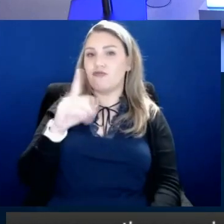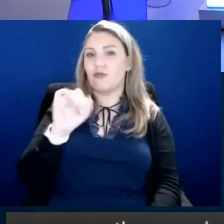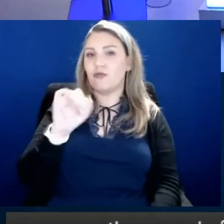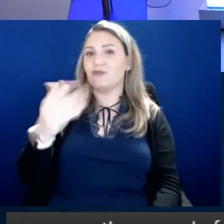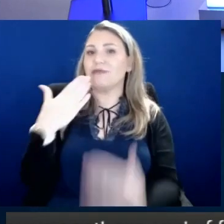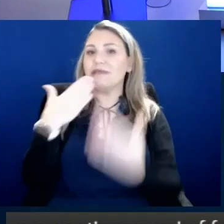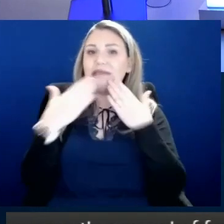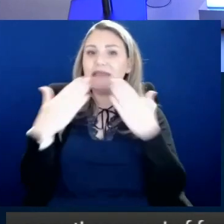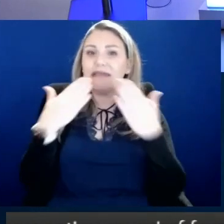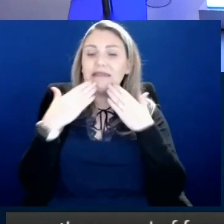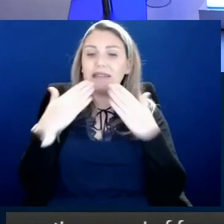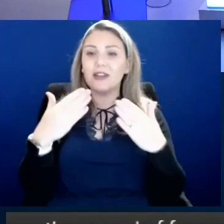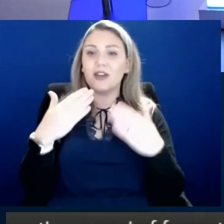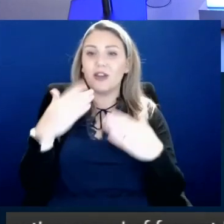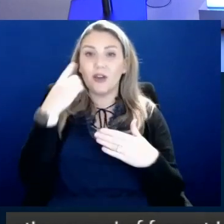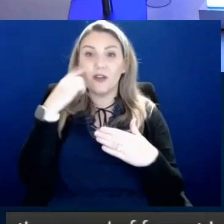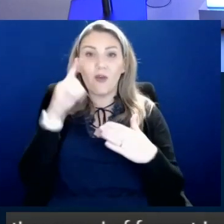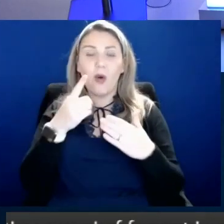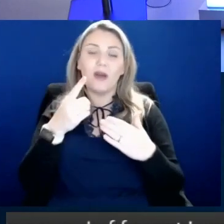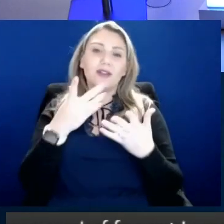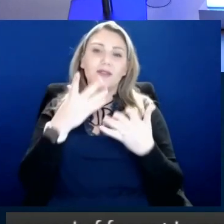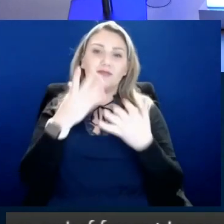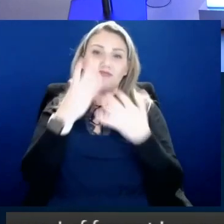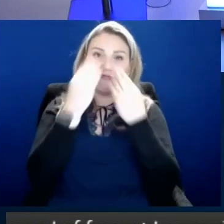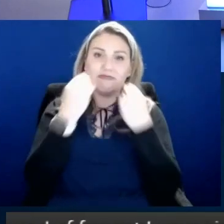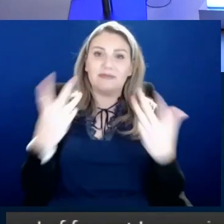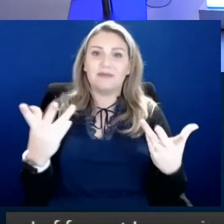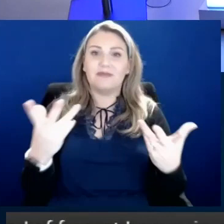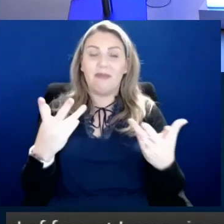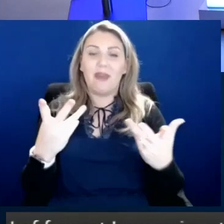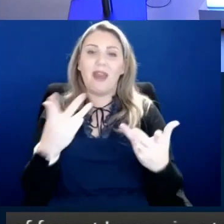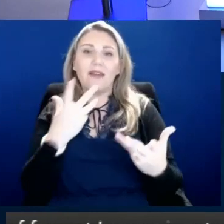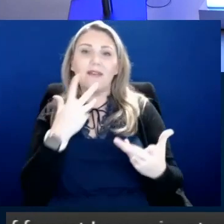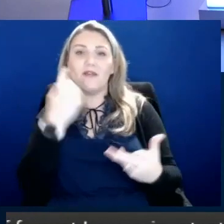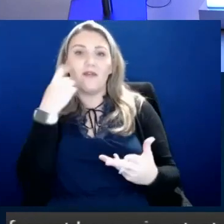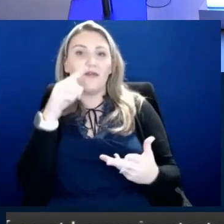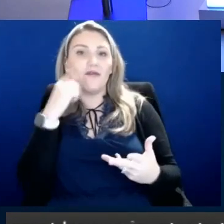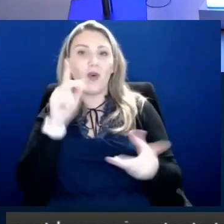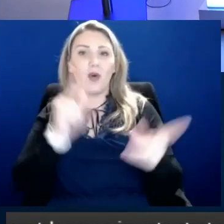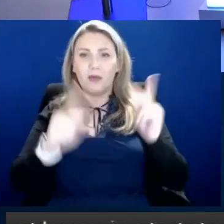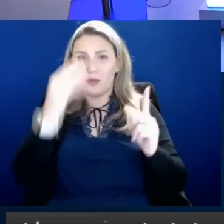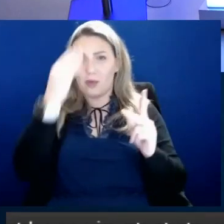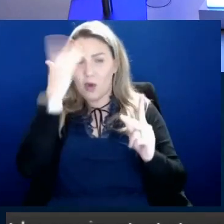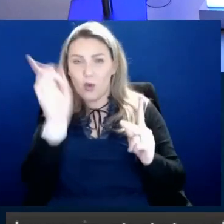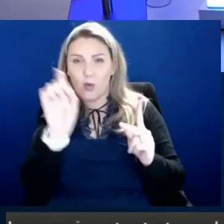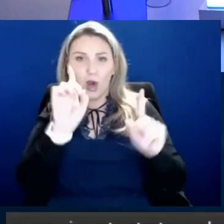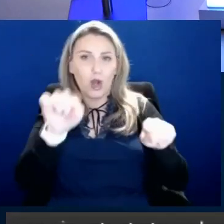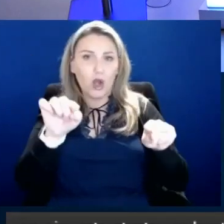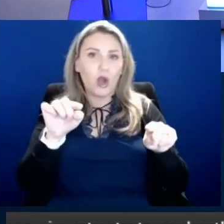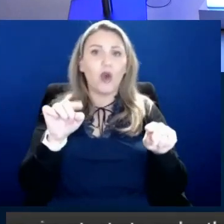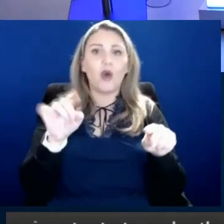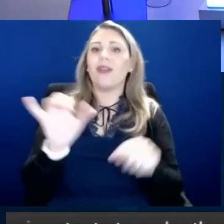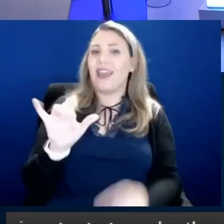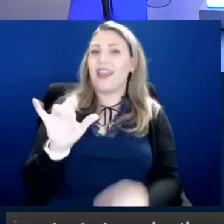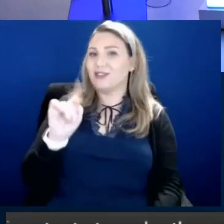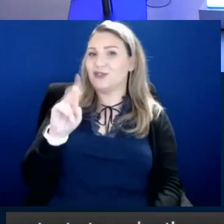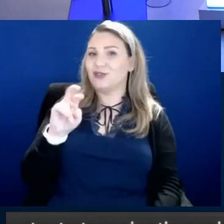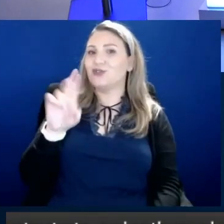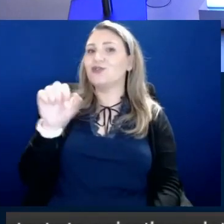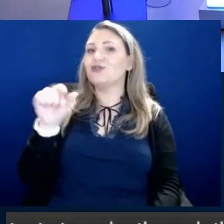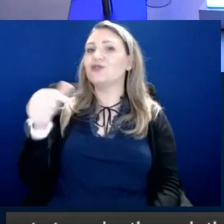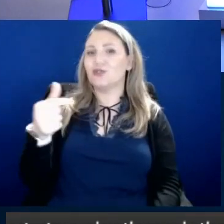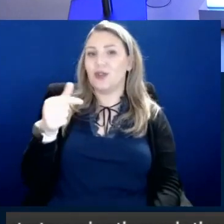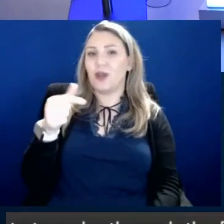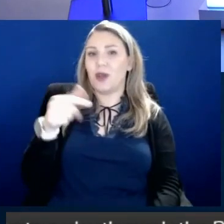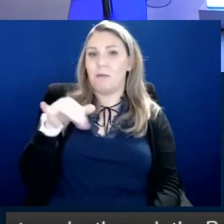advocates so that others know where to go to for help. Places like Turning Point, and